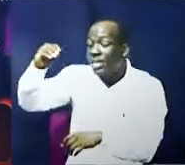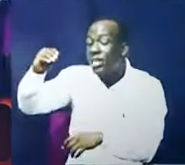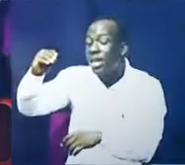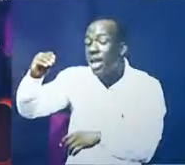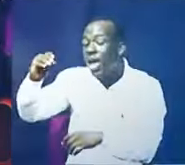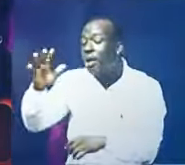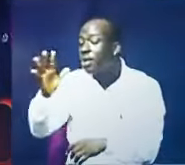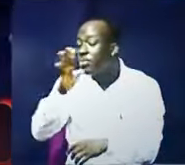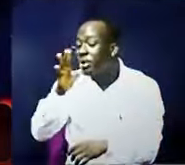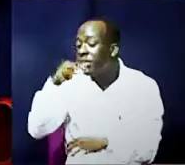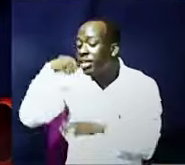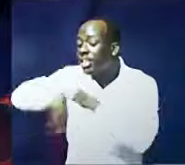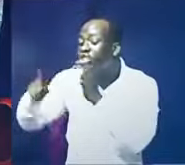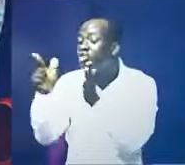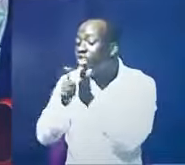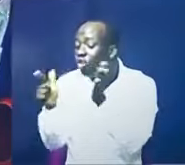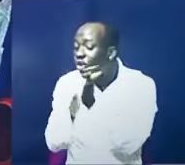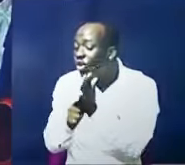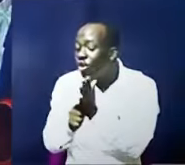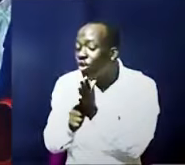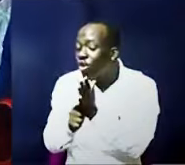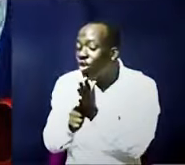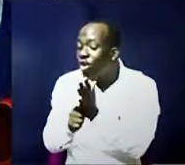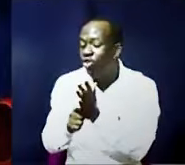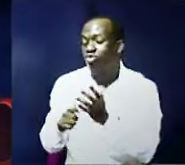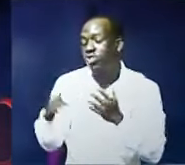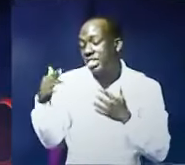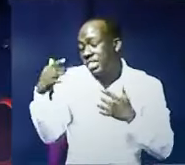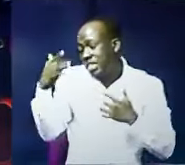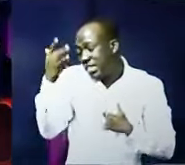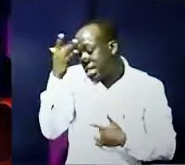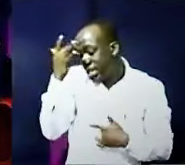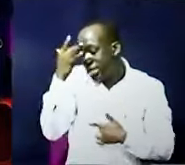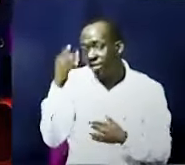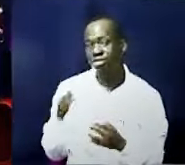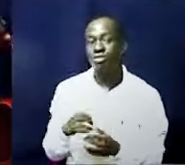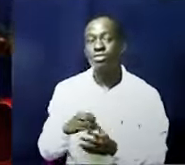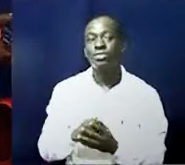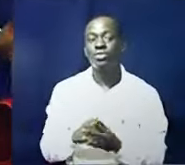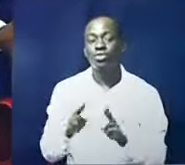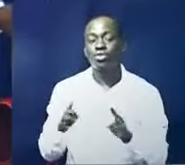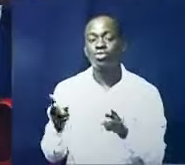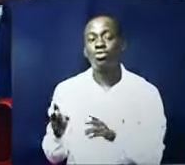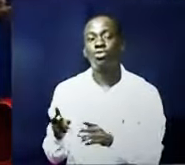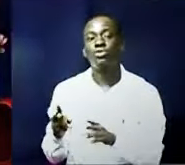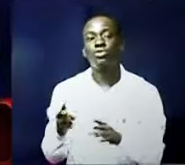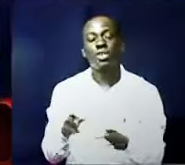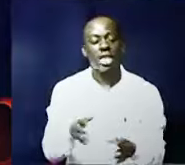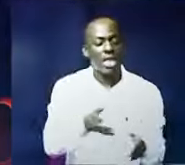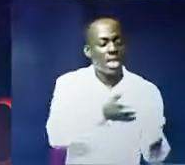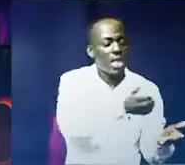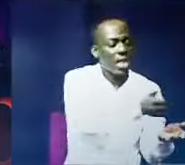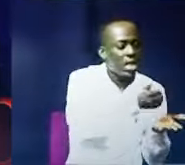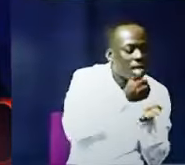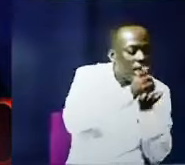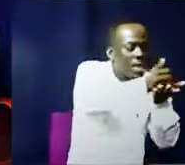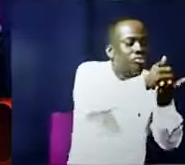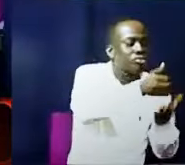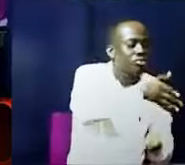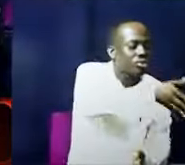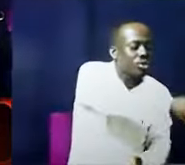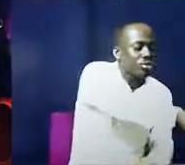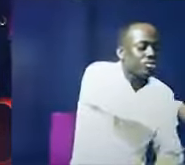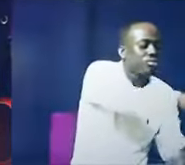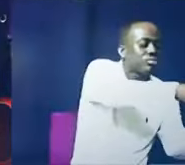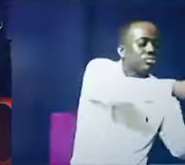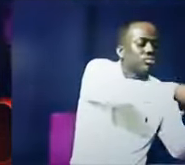her up. The fever left her, and she began to wait on them. Enti okone nchen ekoson nsa ena